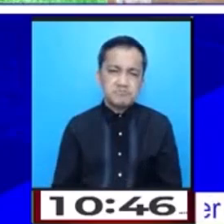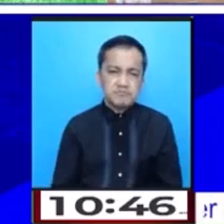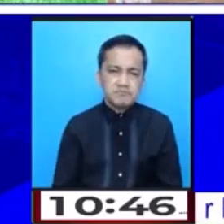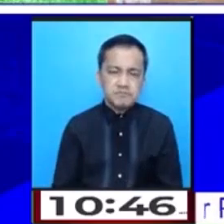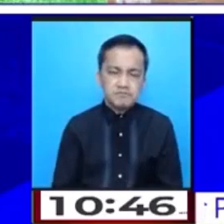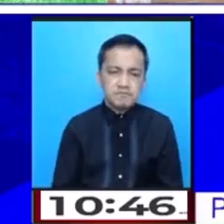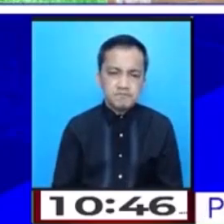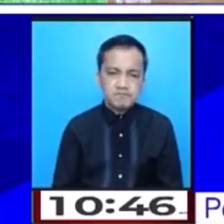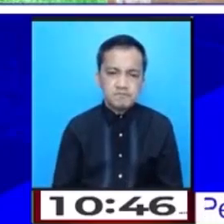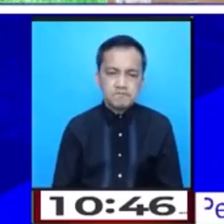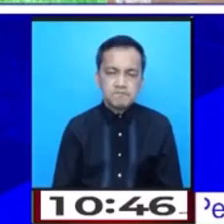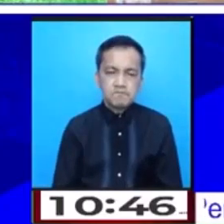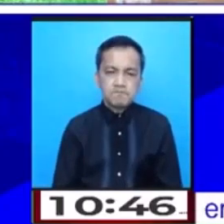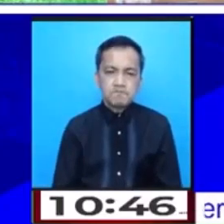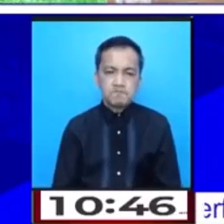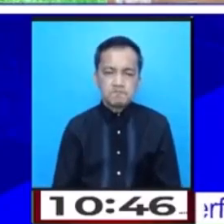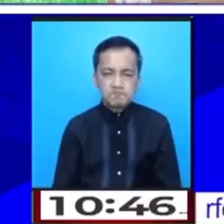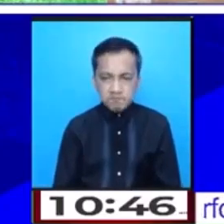But I think the